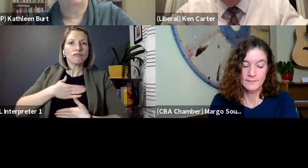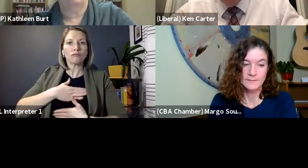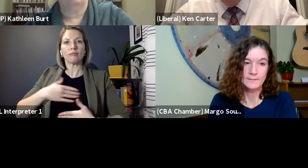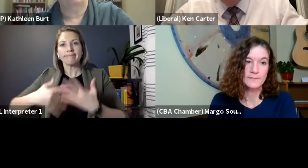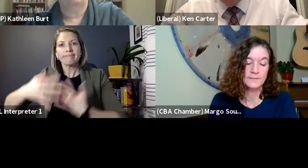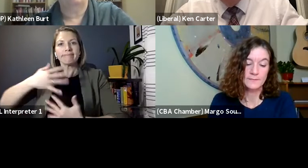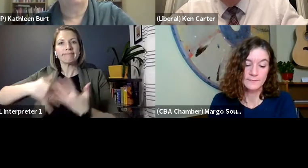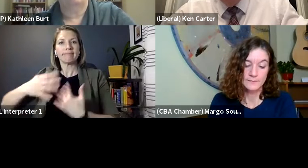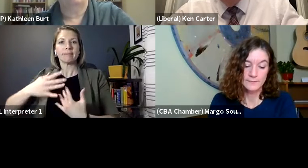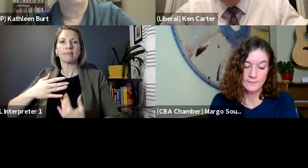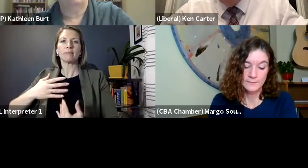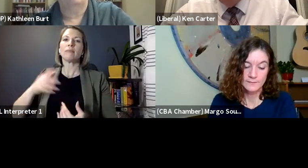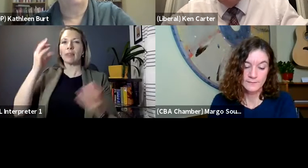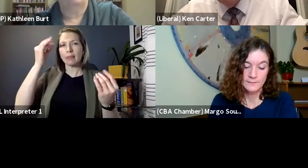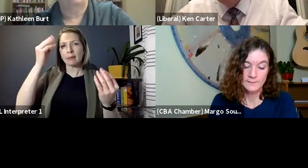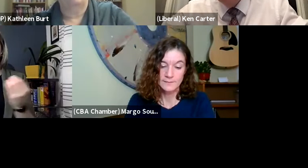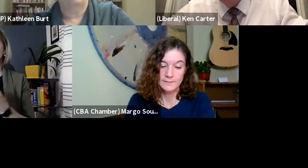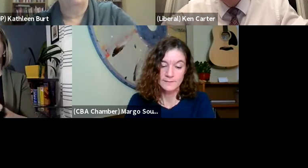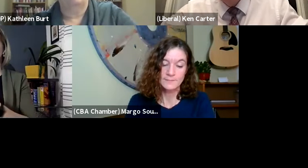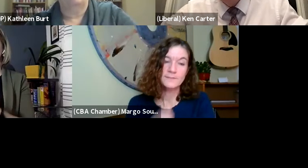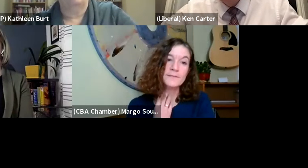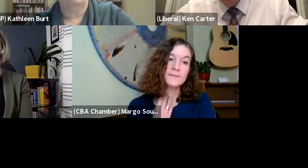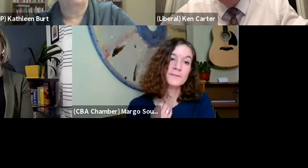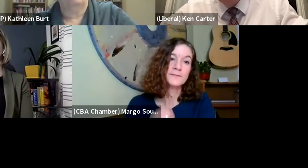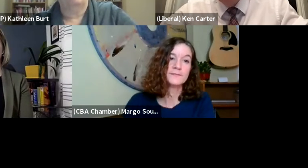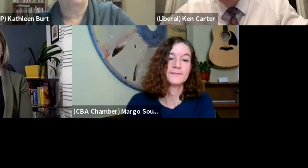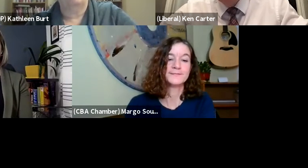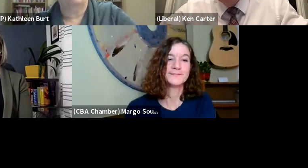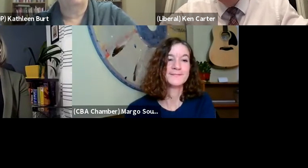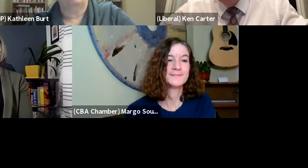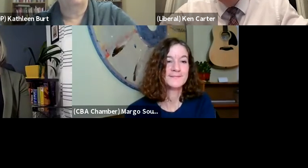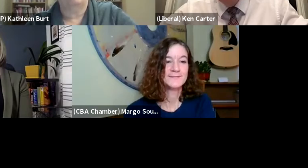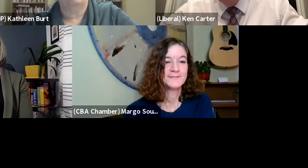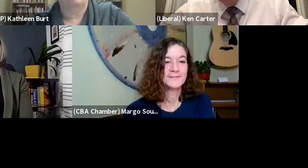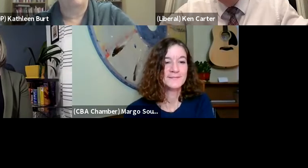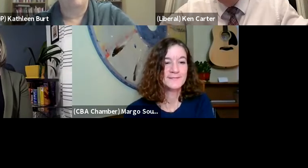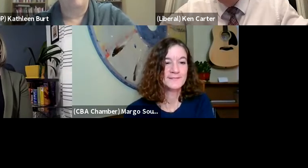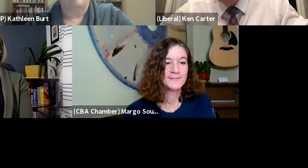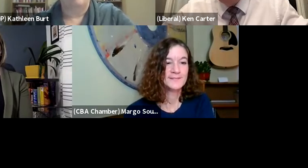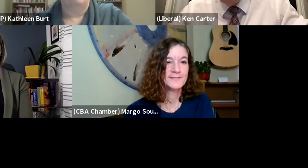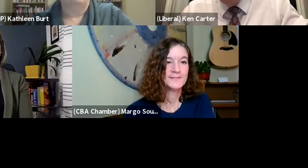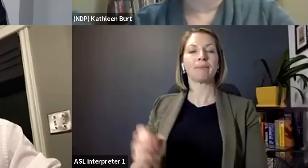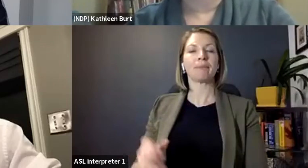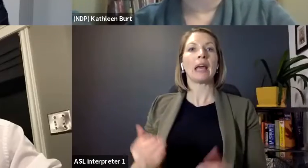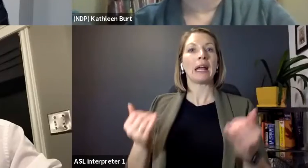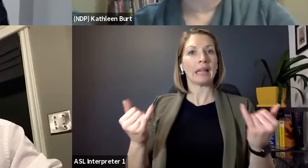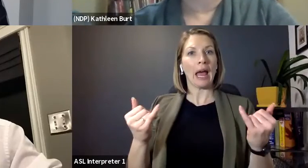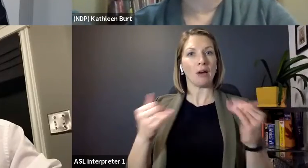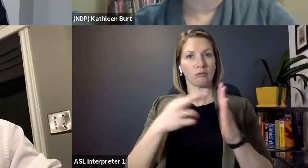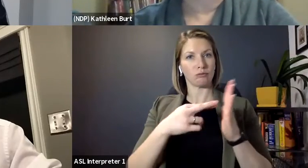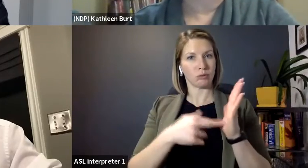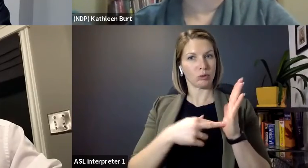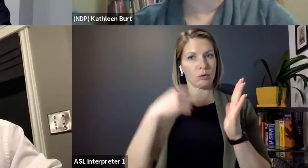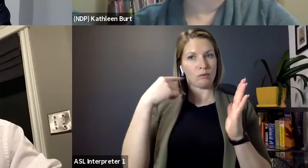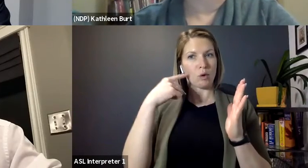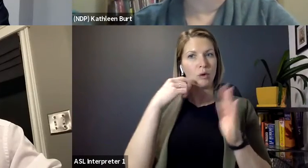joining the Rotary Club of Avalon Northeast. Now, for the rules of tonight's event. Tonight's Meet the Candidates